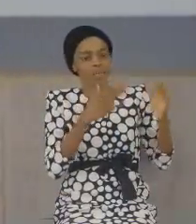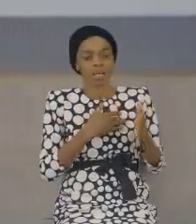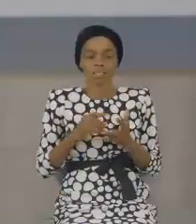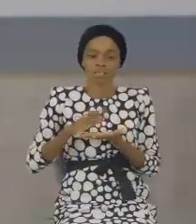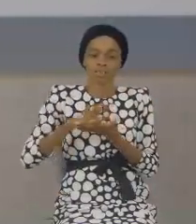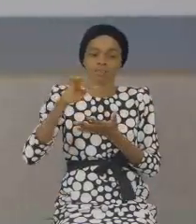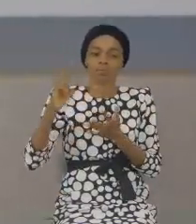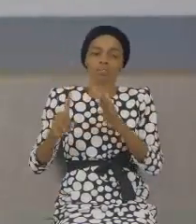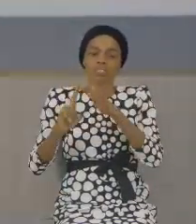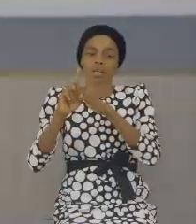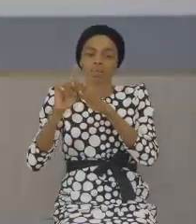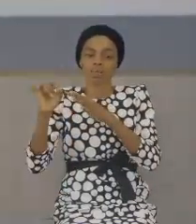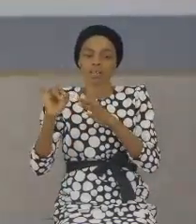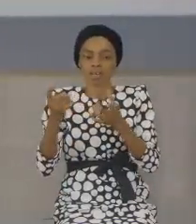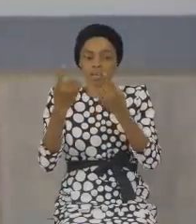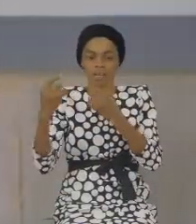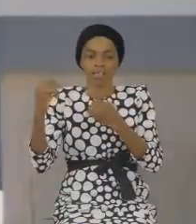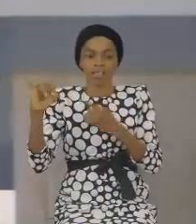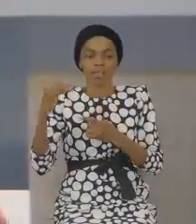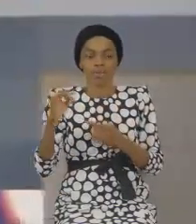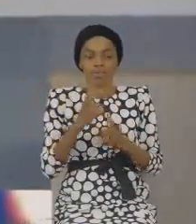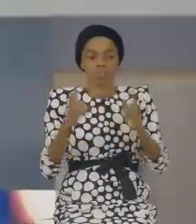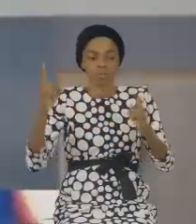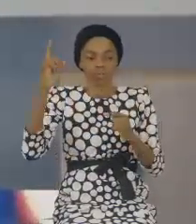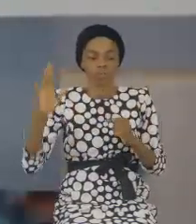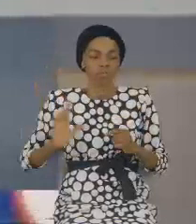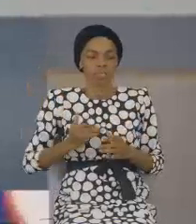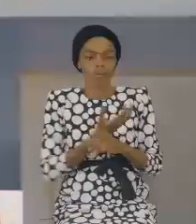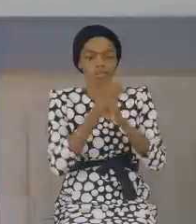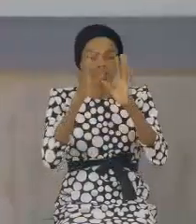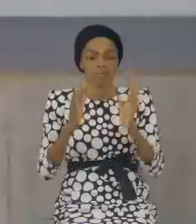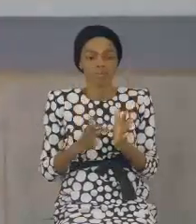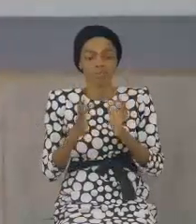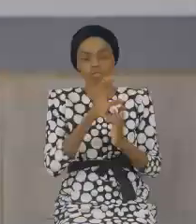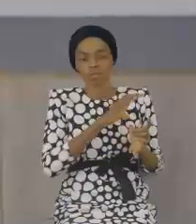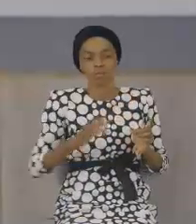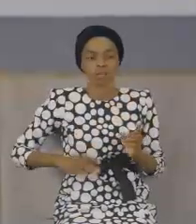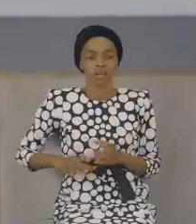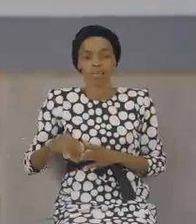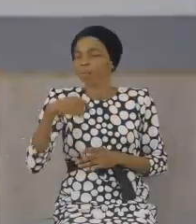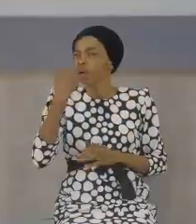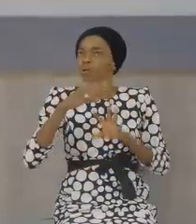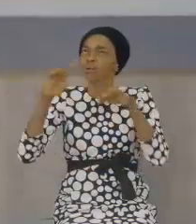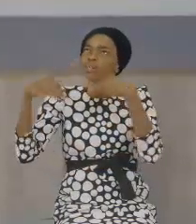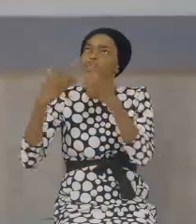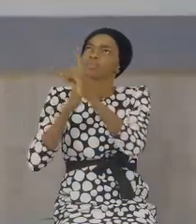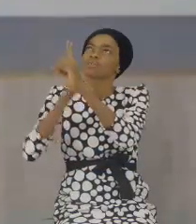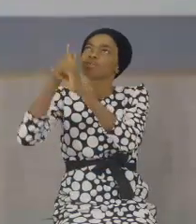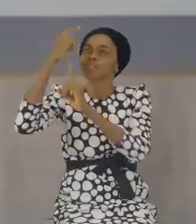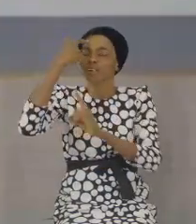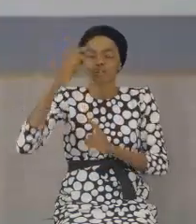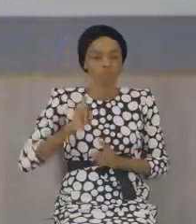appearing of the great God and our Savior Jesus Christ. Verse 14, who gave himself for us that